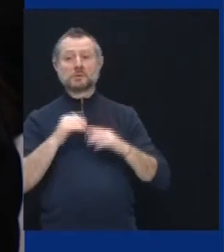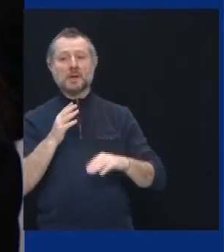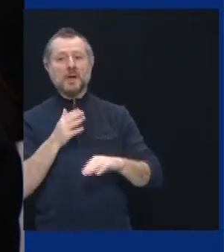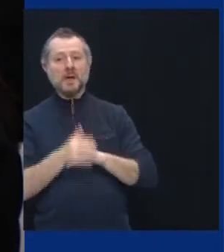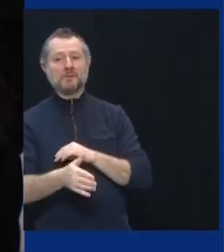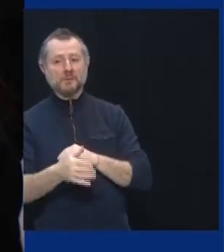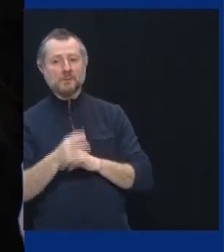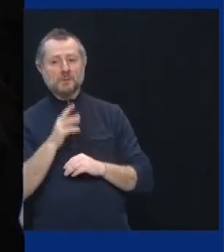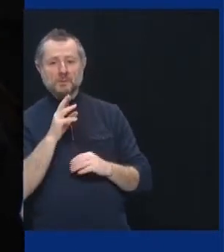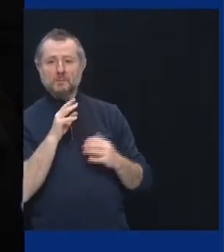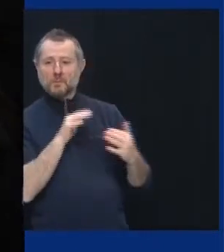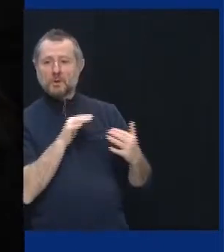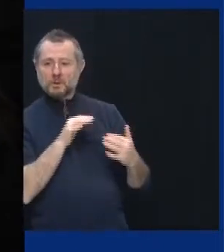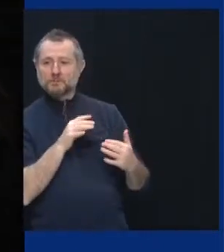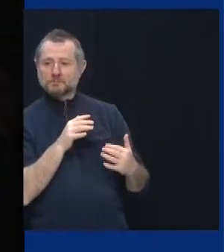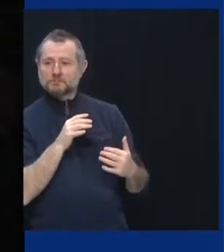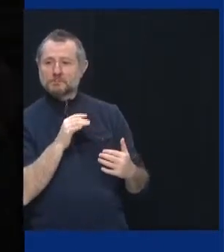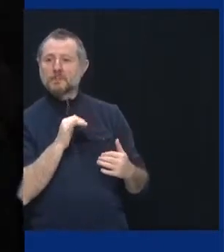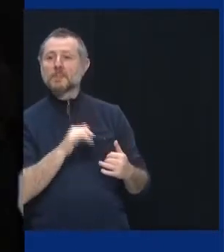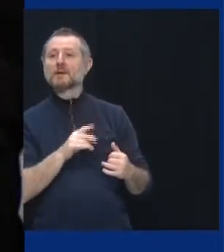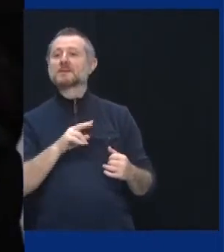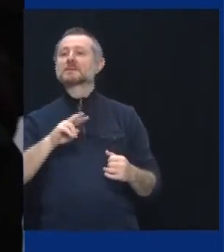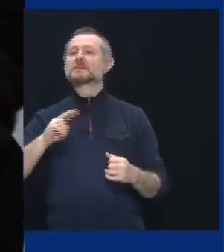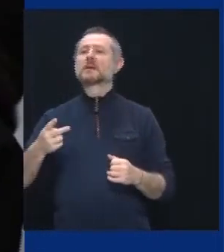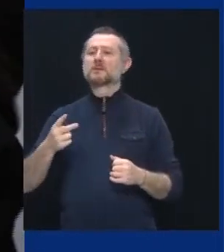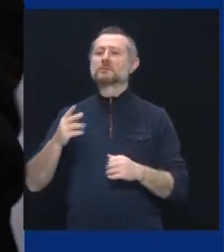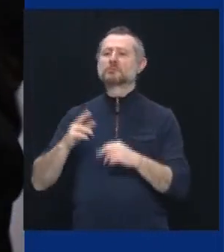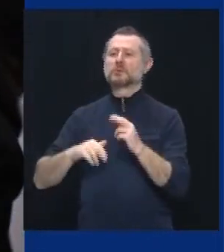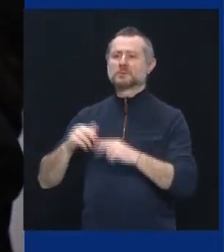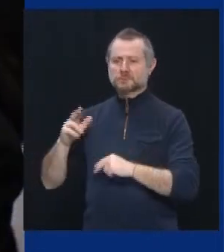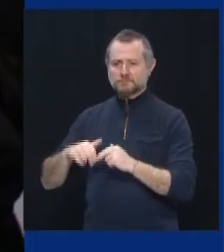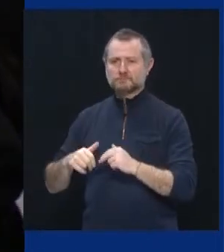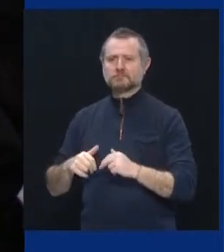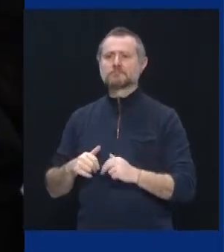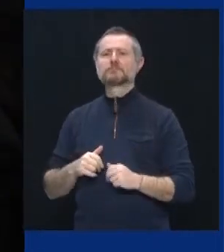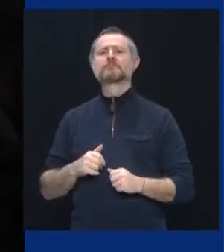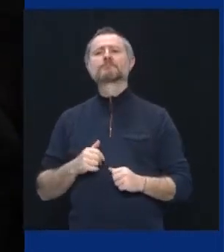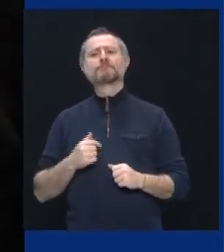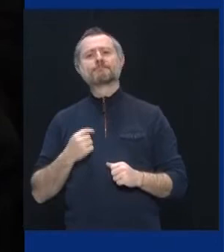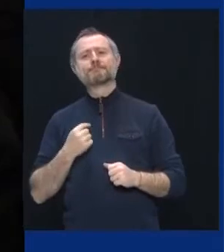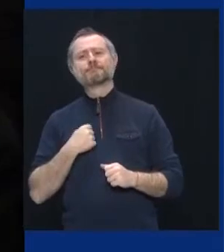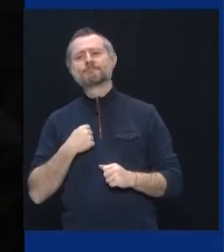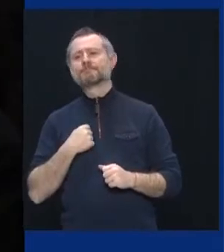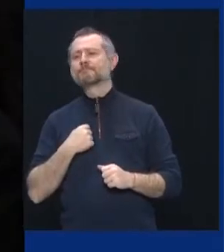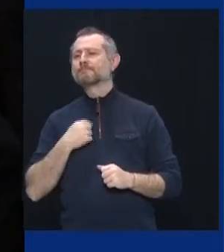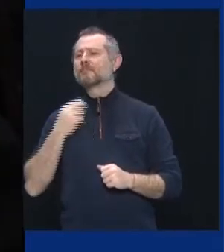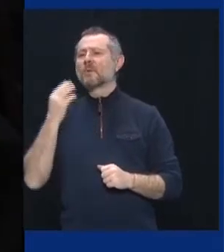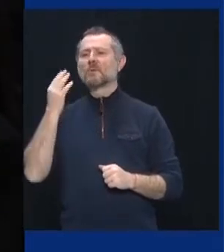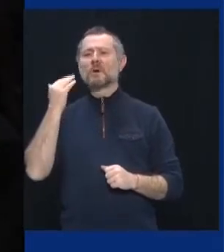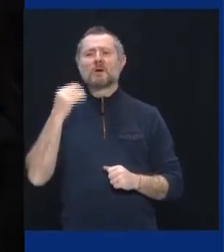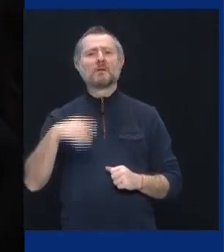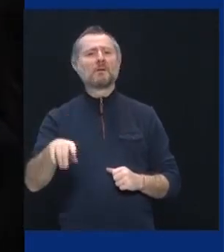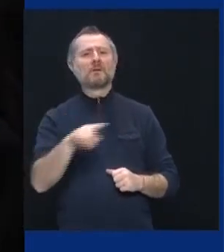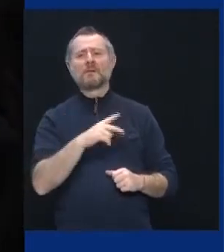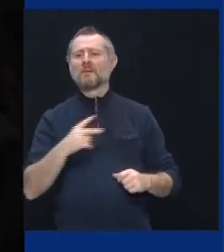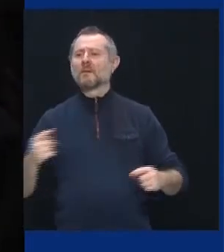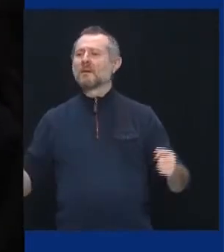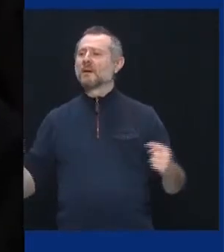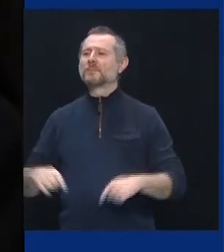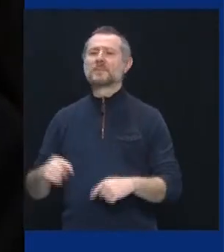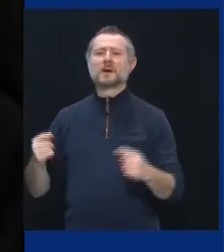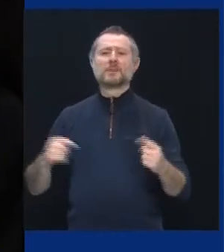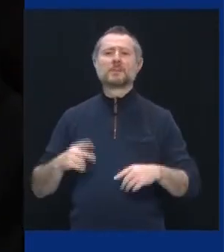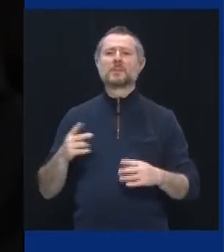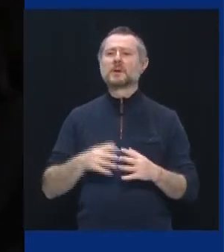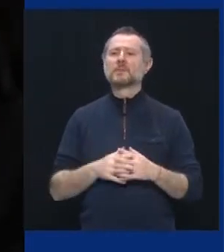Whatever reason people came to this continent and took it, when they were drafting that